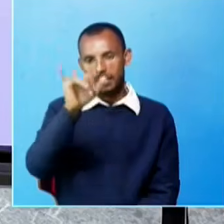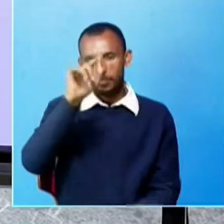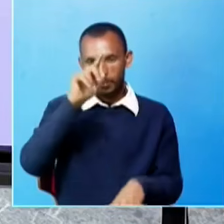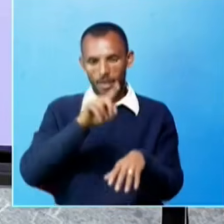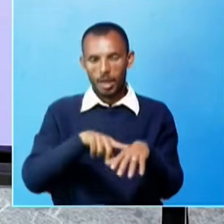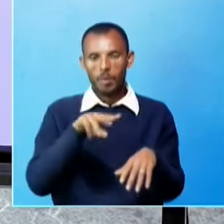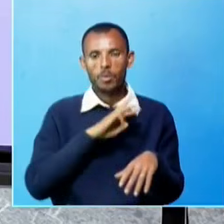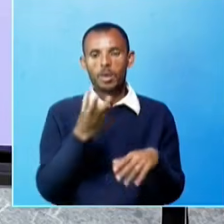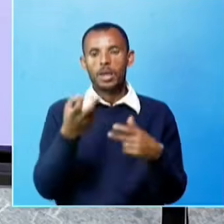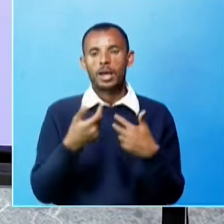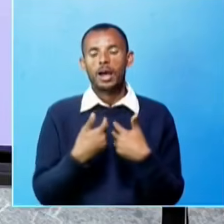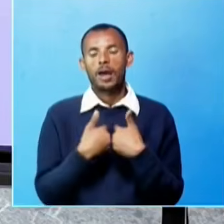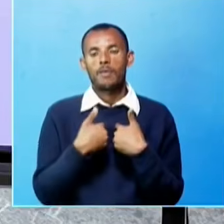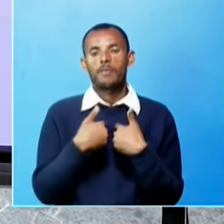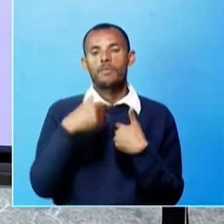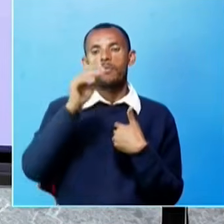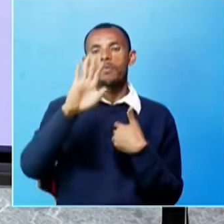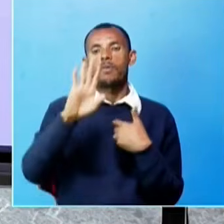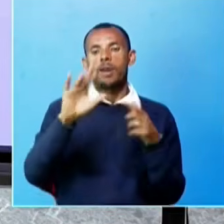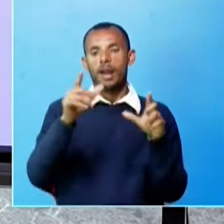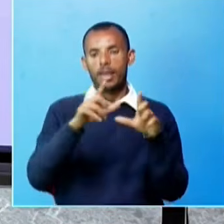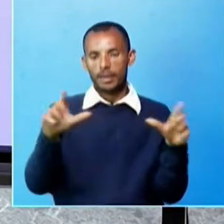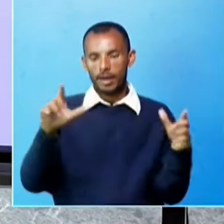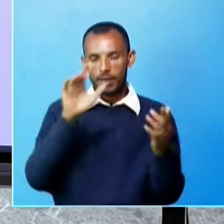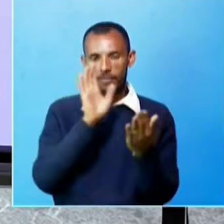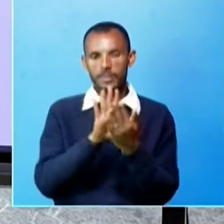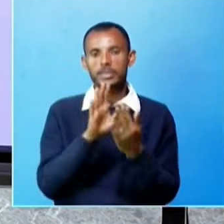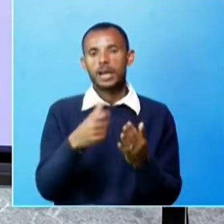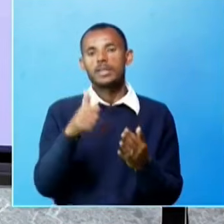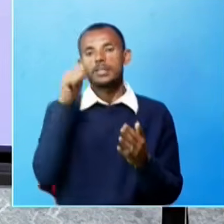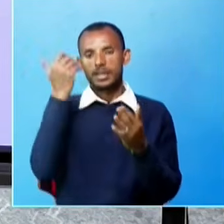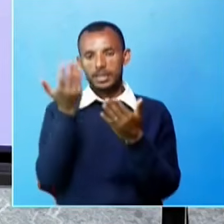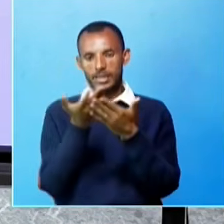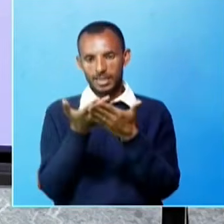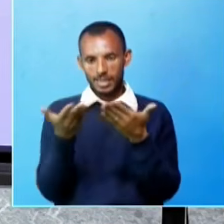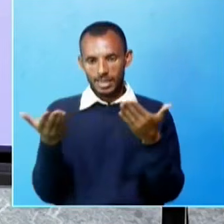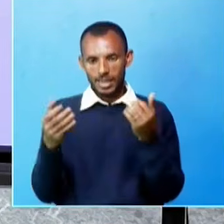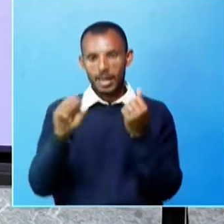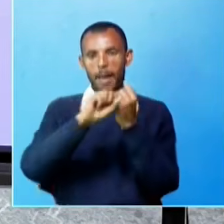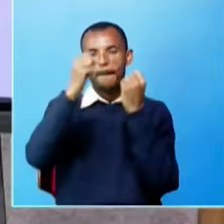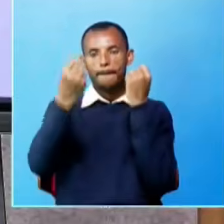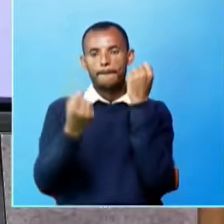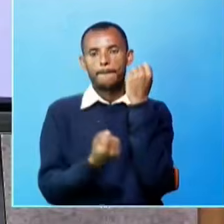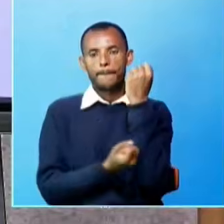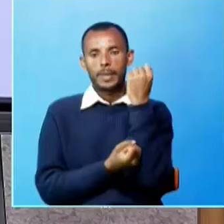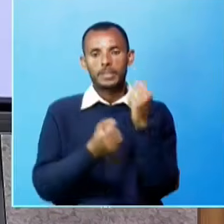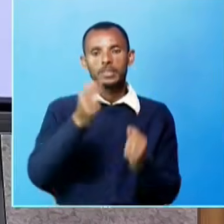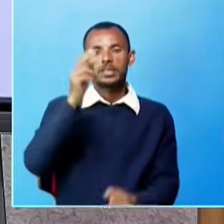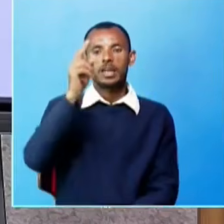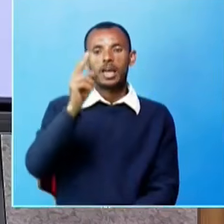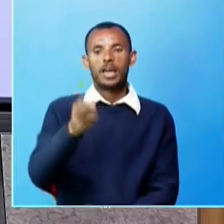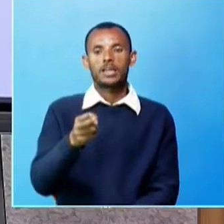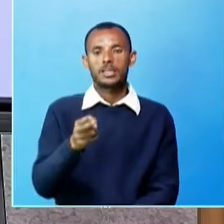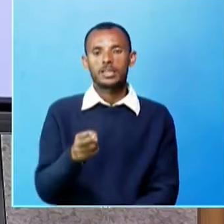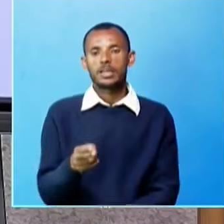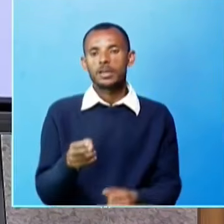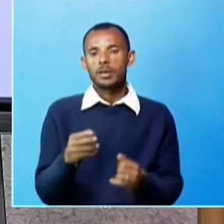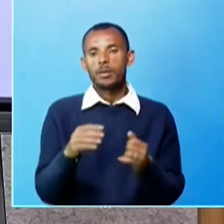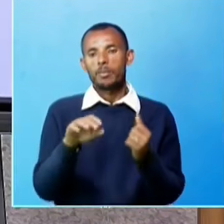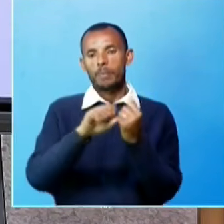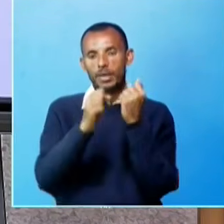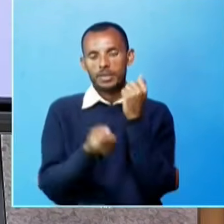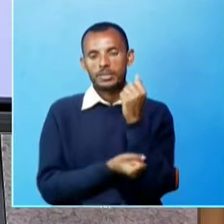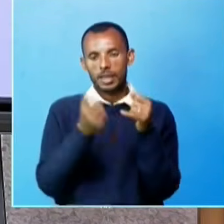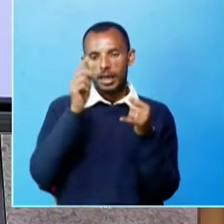have 4 lateral faces. The other thing is base edge. Base edge is a